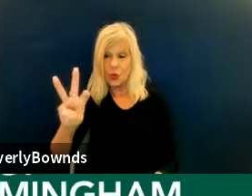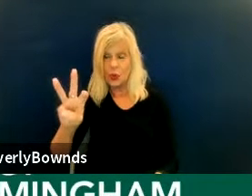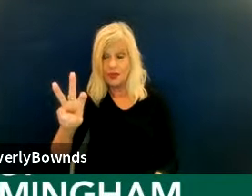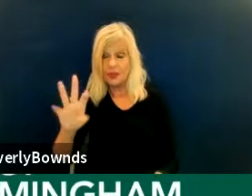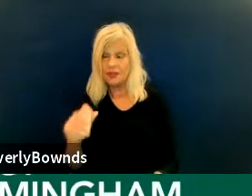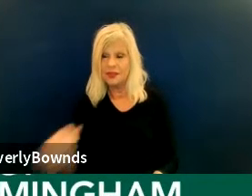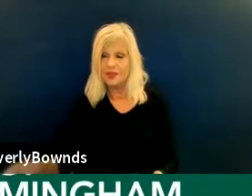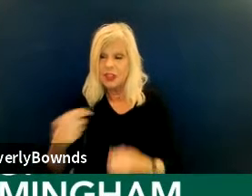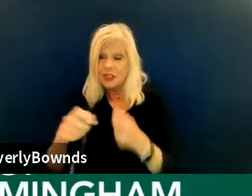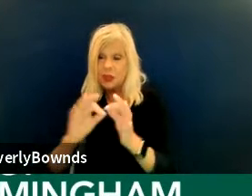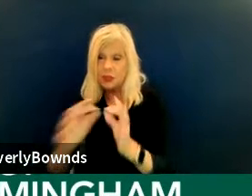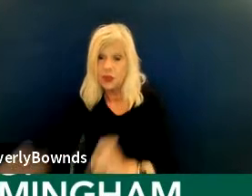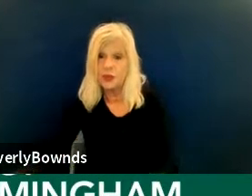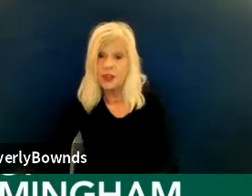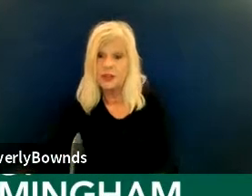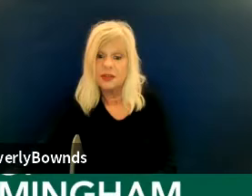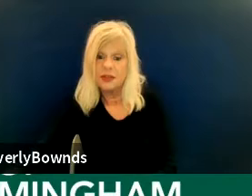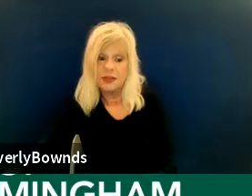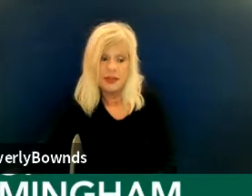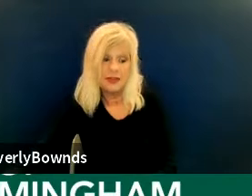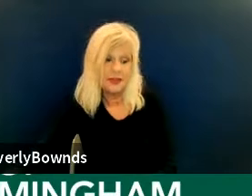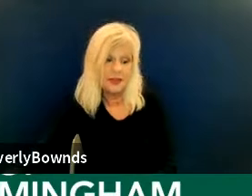Thank you, Sangi. My name is Beth,